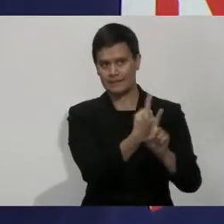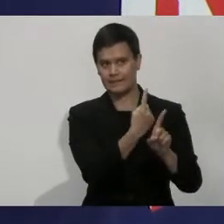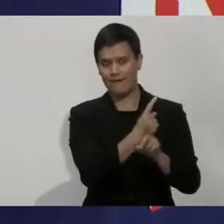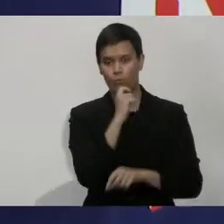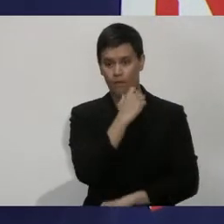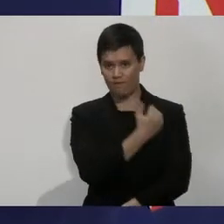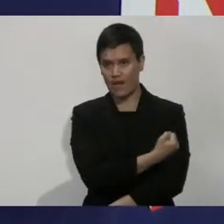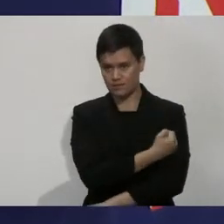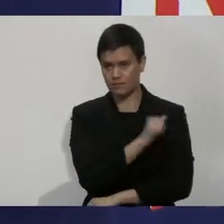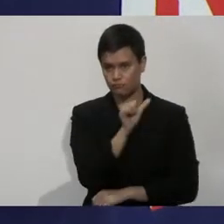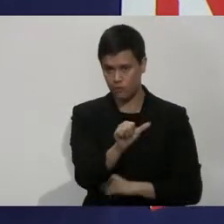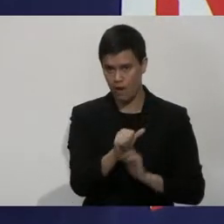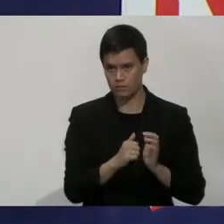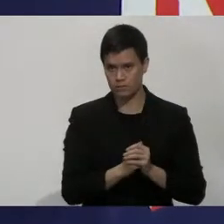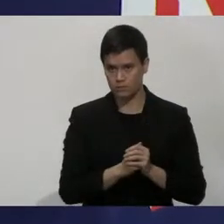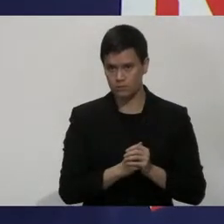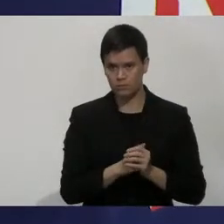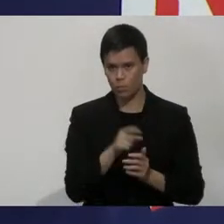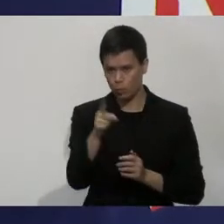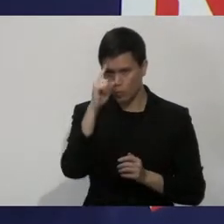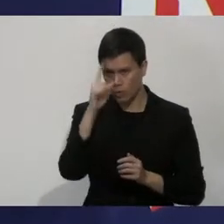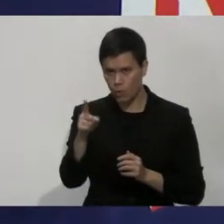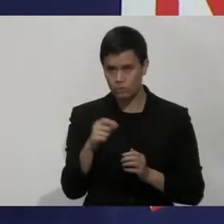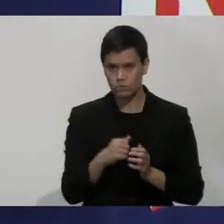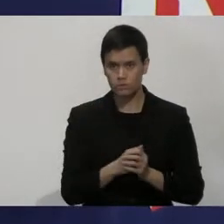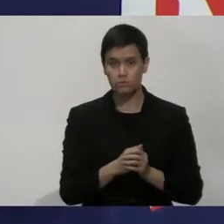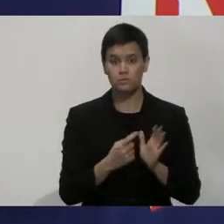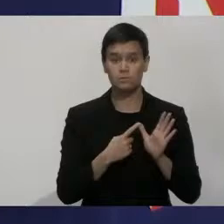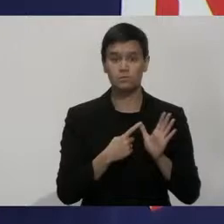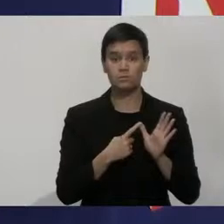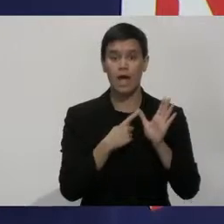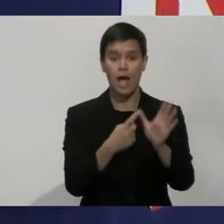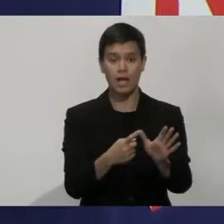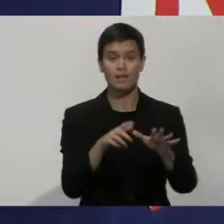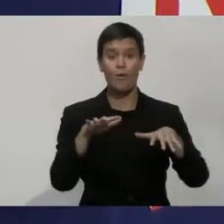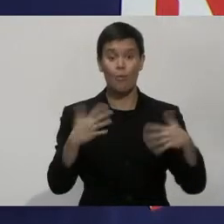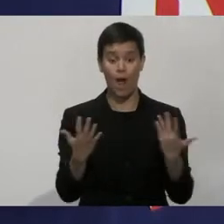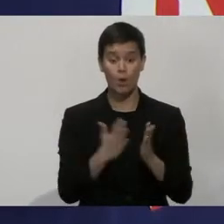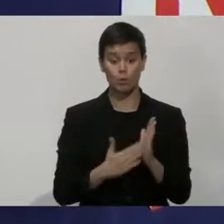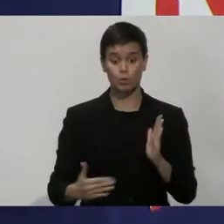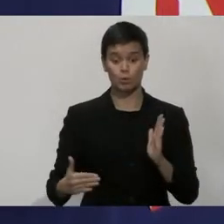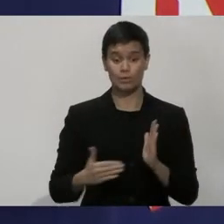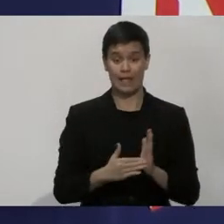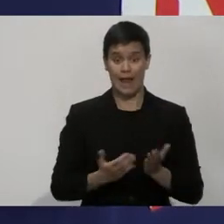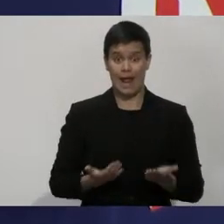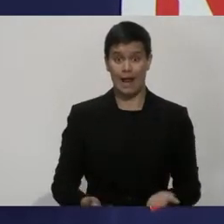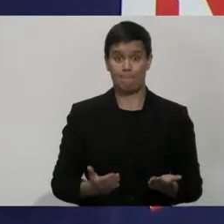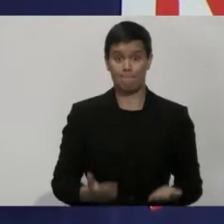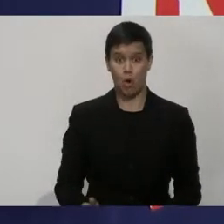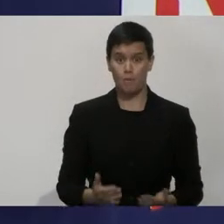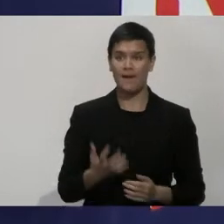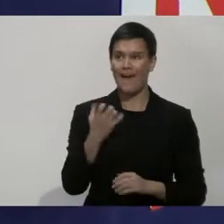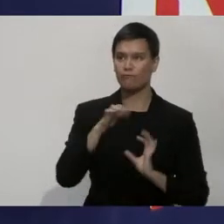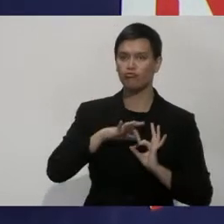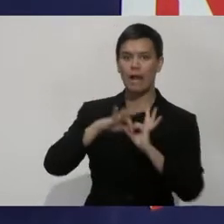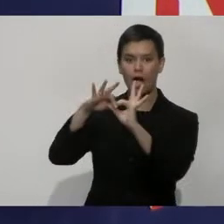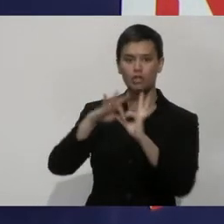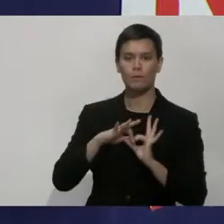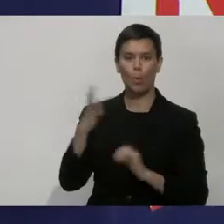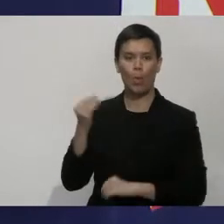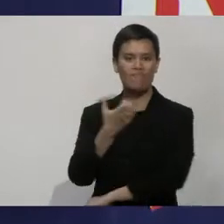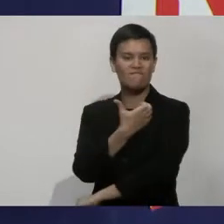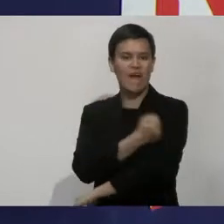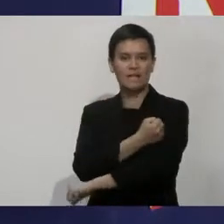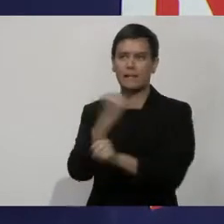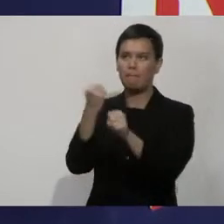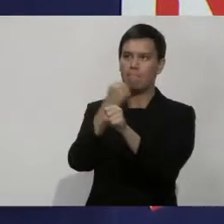look at when it comes to vaccine supply. First of all, we don't yet have a known supplier, because at this point there isn't still a vaccine. So New Zealand's working hard with